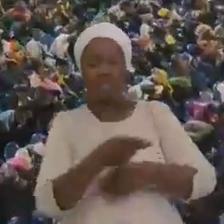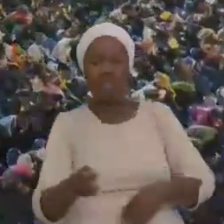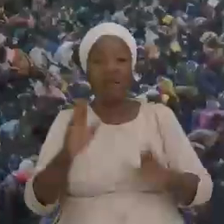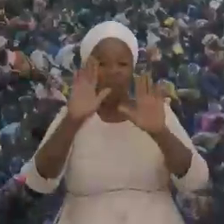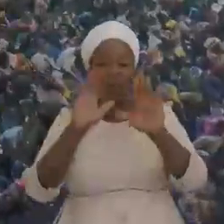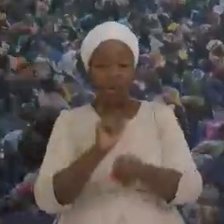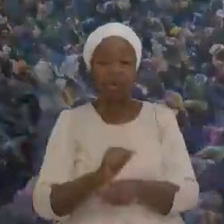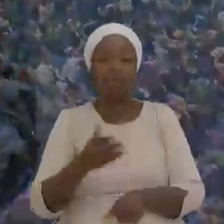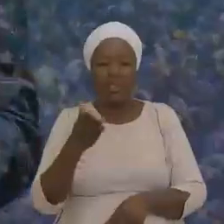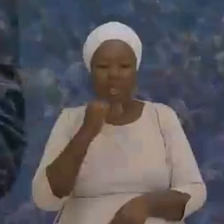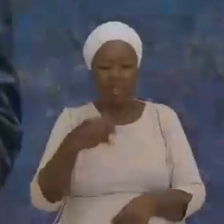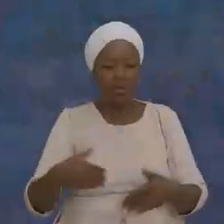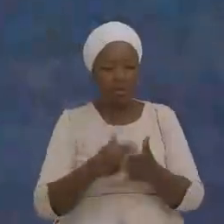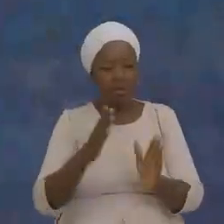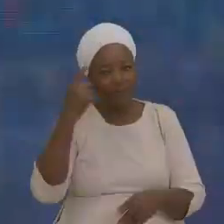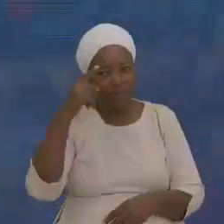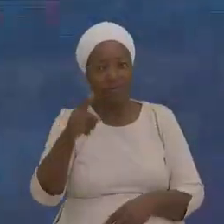is room for you.